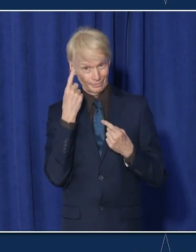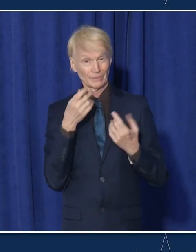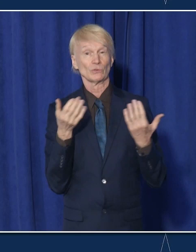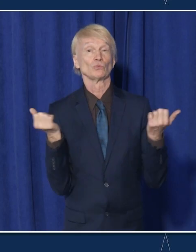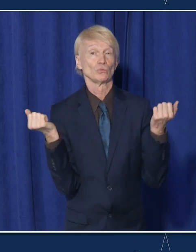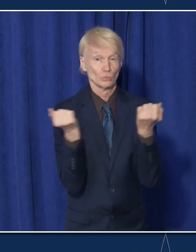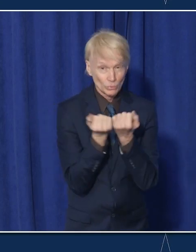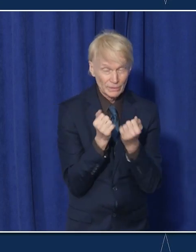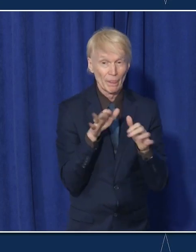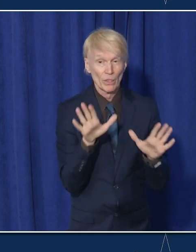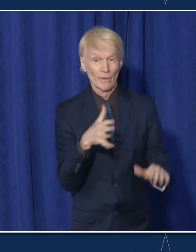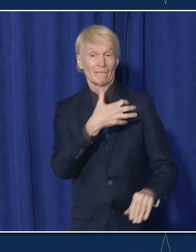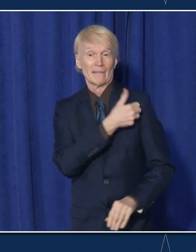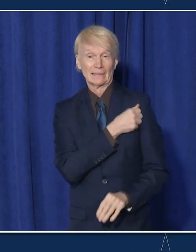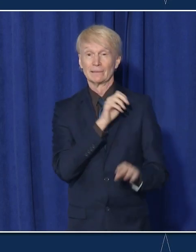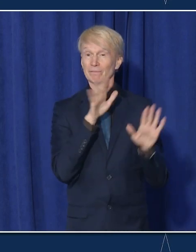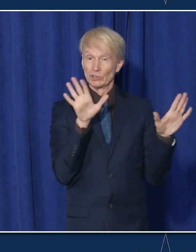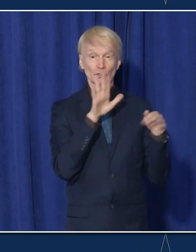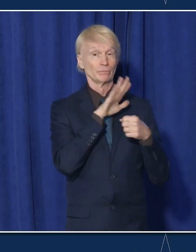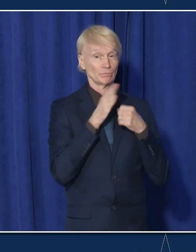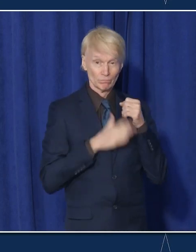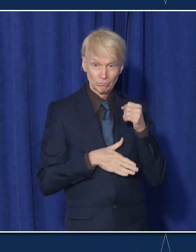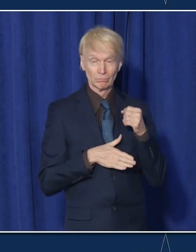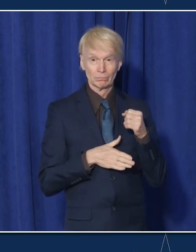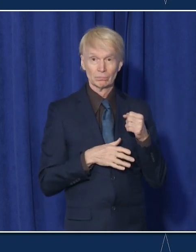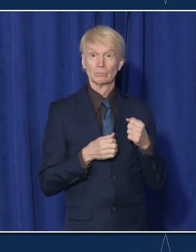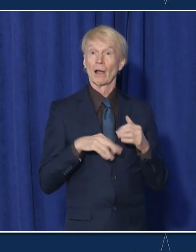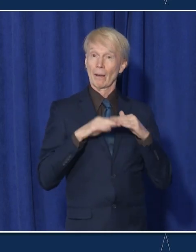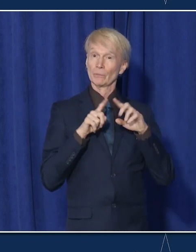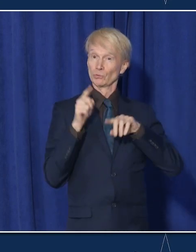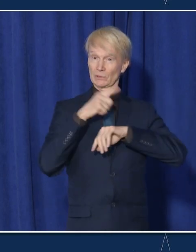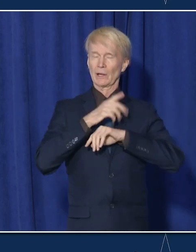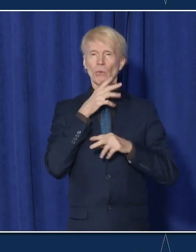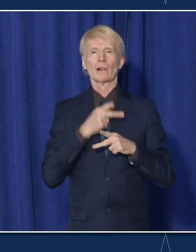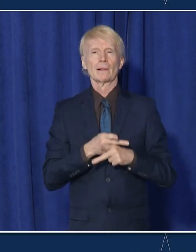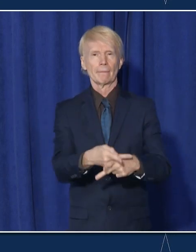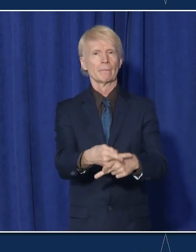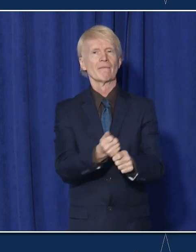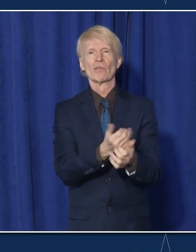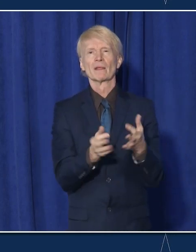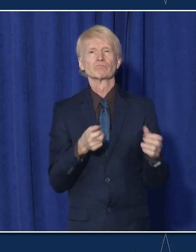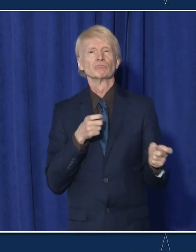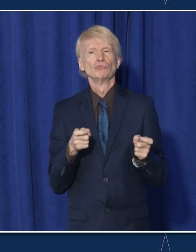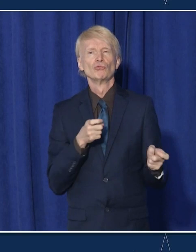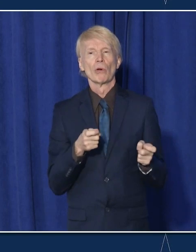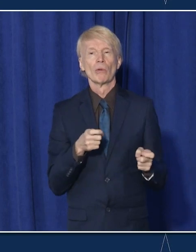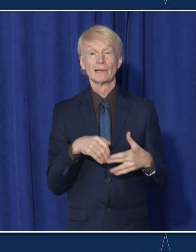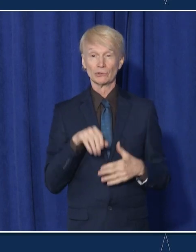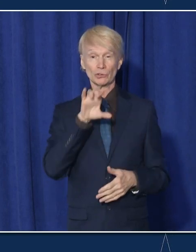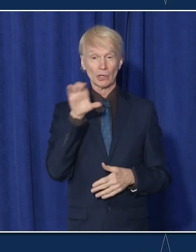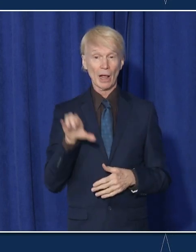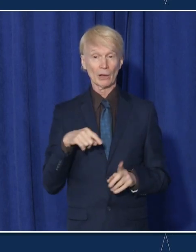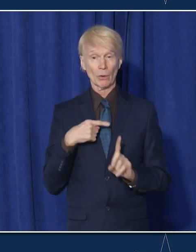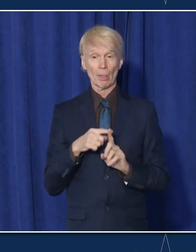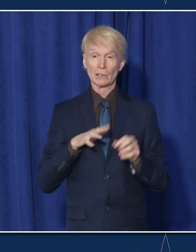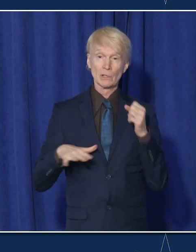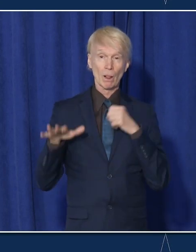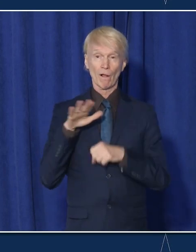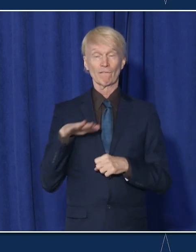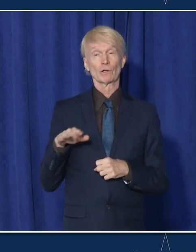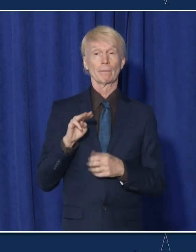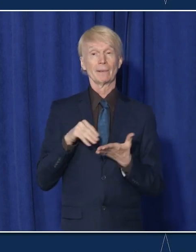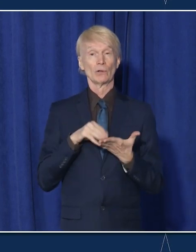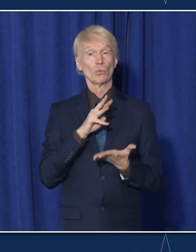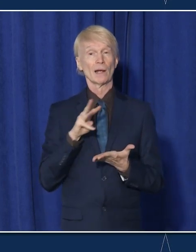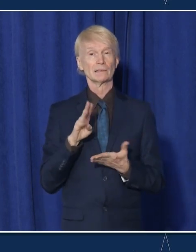date with your vaccines should help keep this in control. In Chicago and across the whole Midwest,